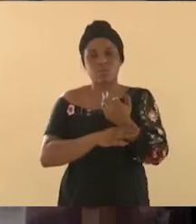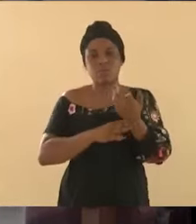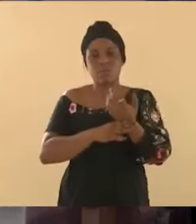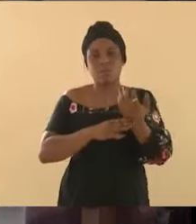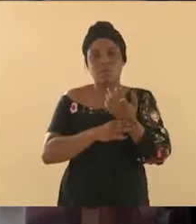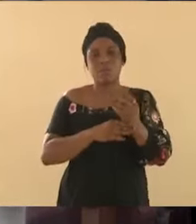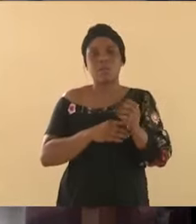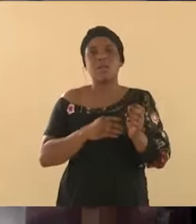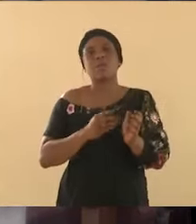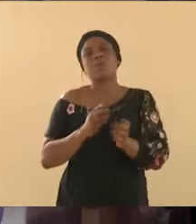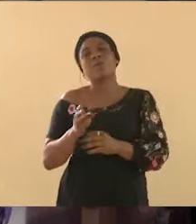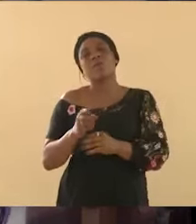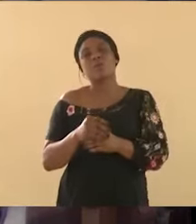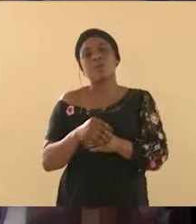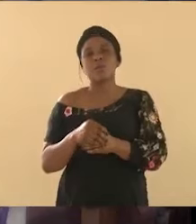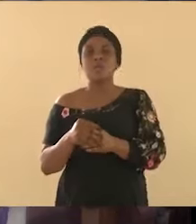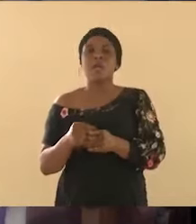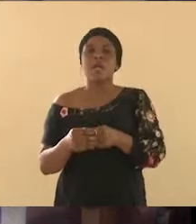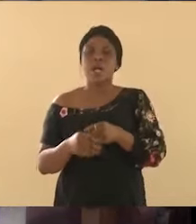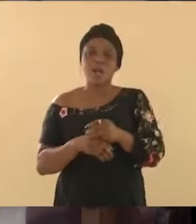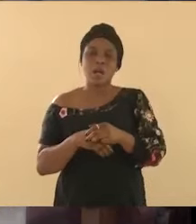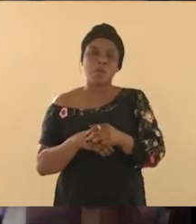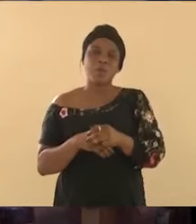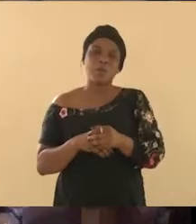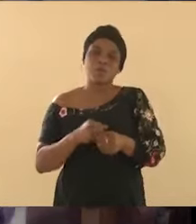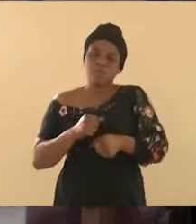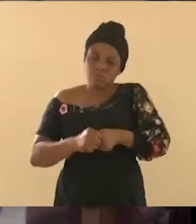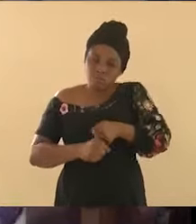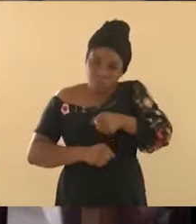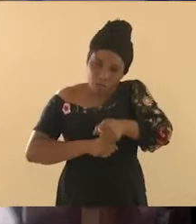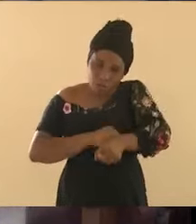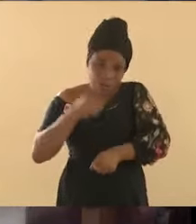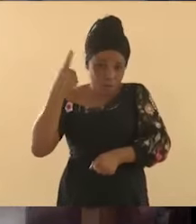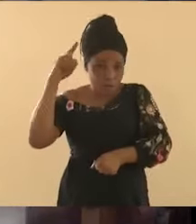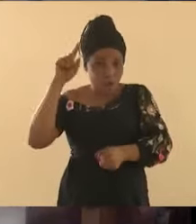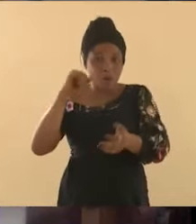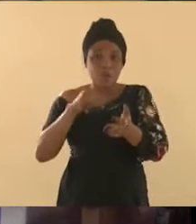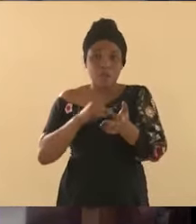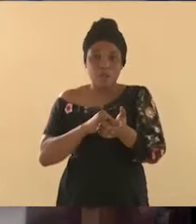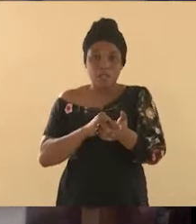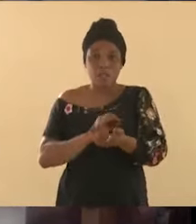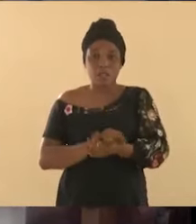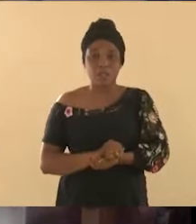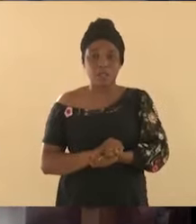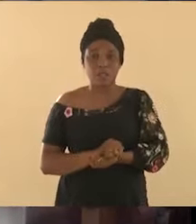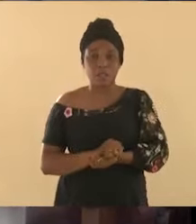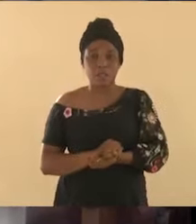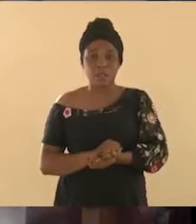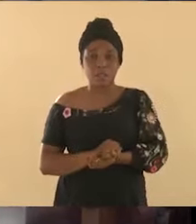bread, bread thrown onto the bare floor, and people are scrambling for it.